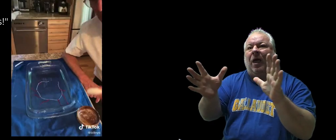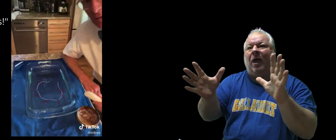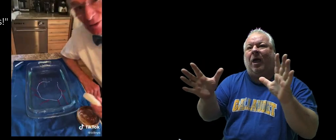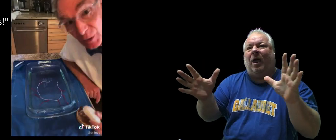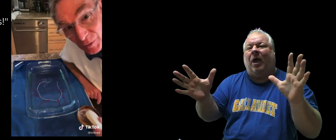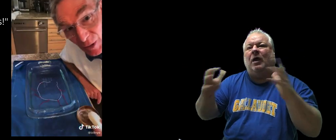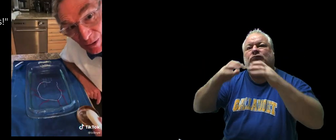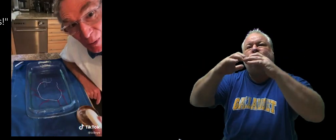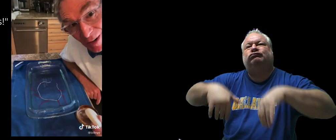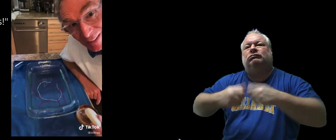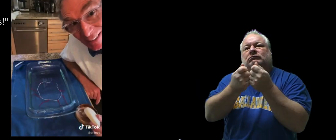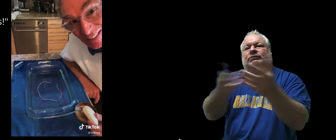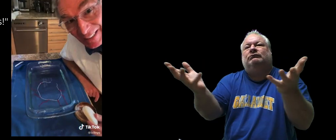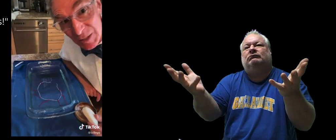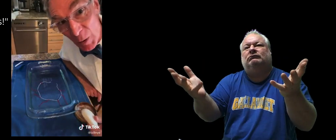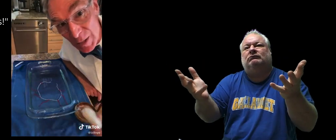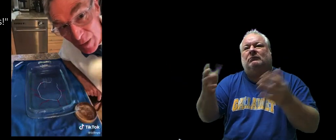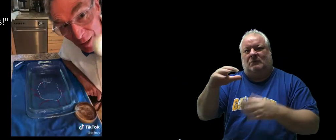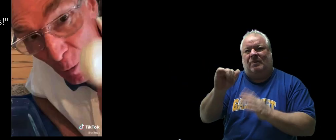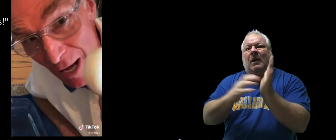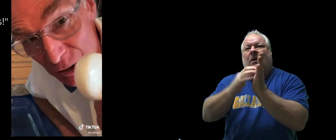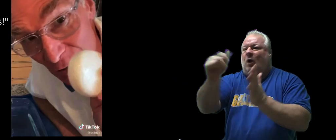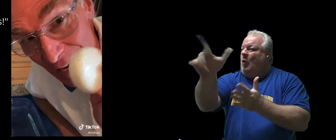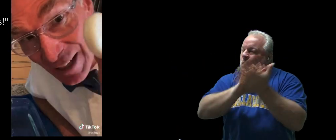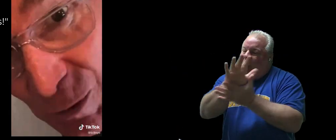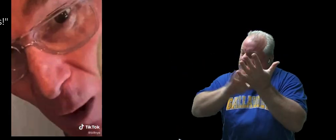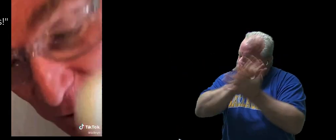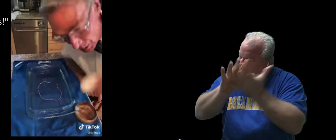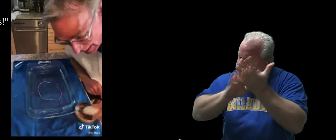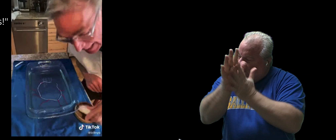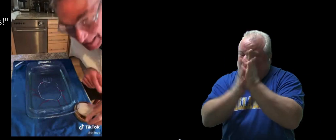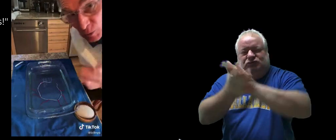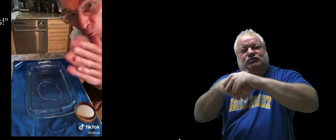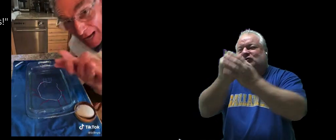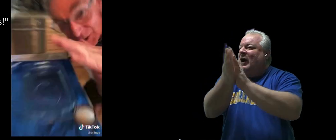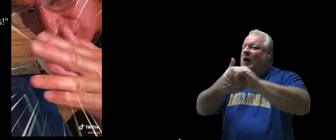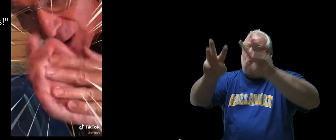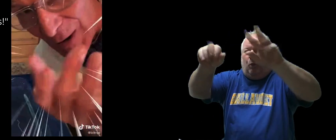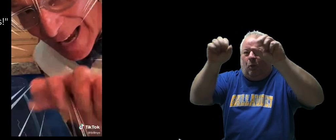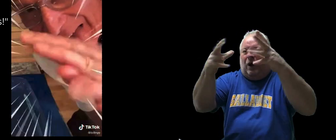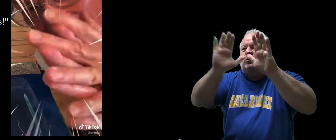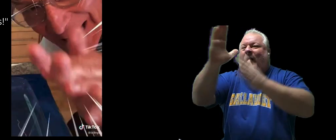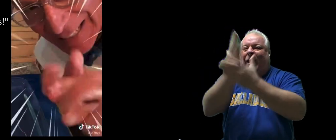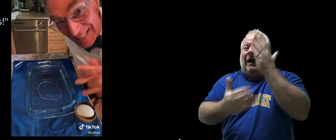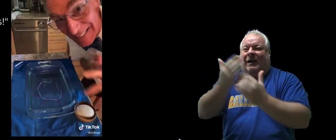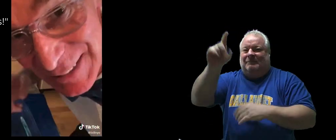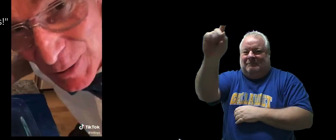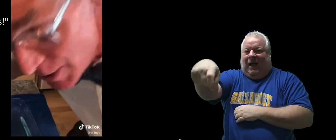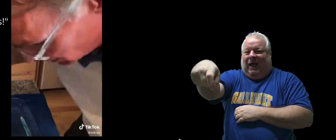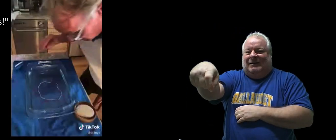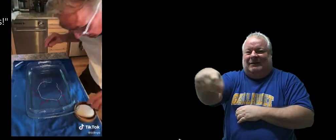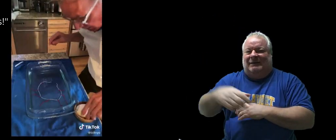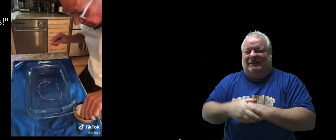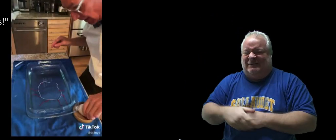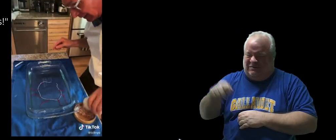The molecule falls apart. That's why you've got to wash your hands, wash your hands, wash your hands.